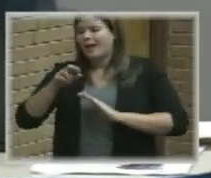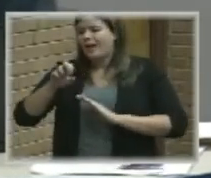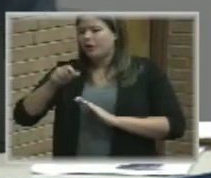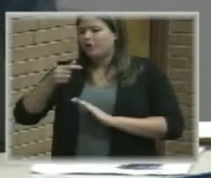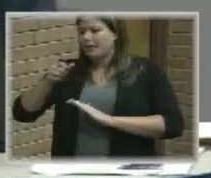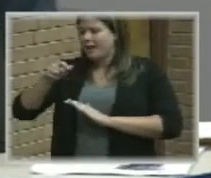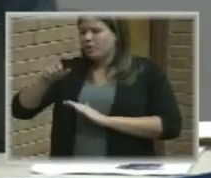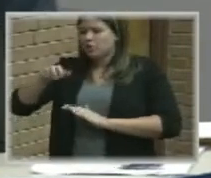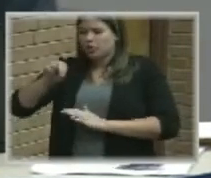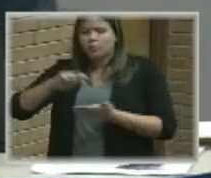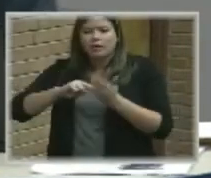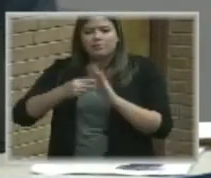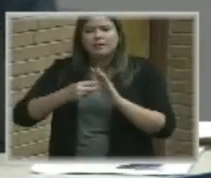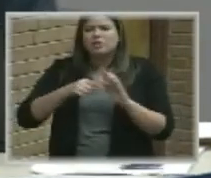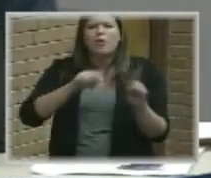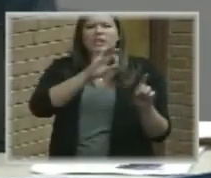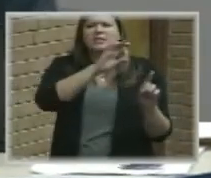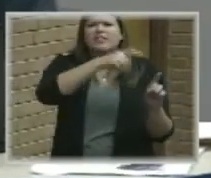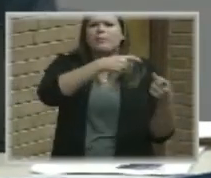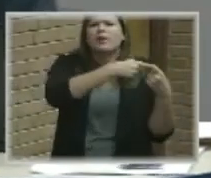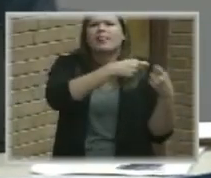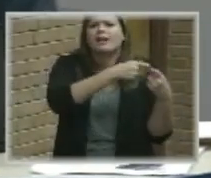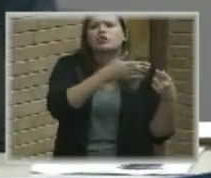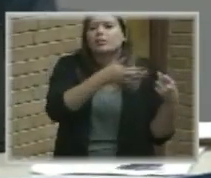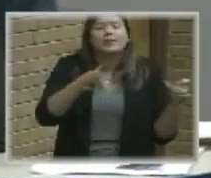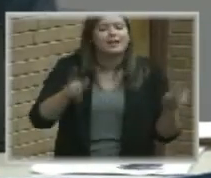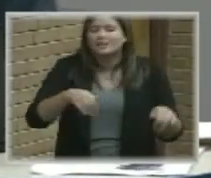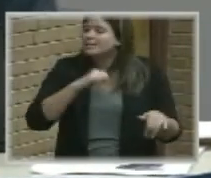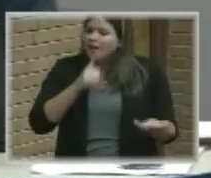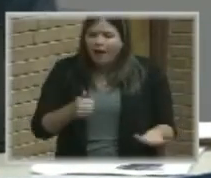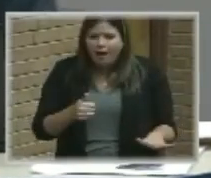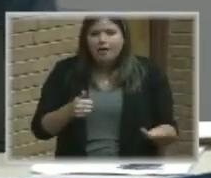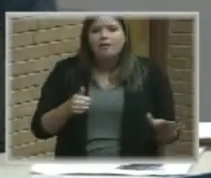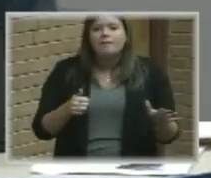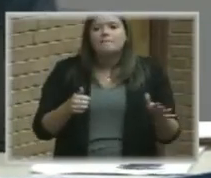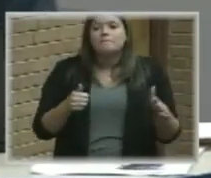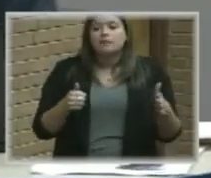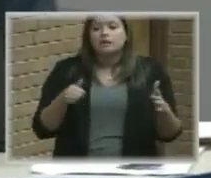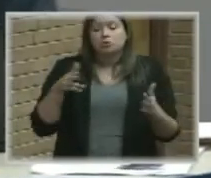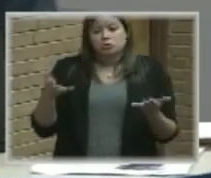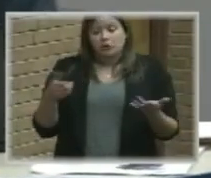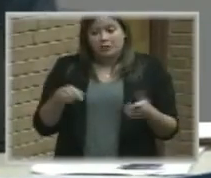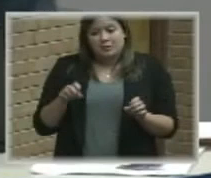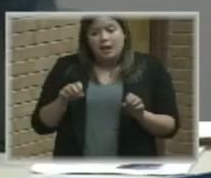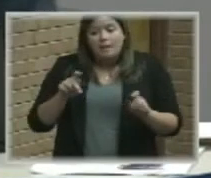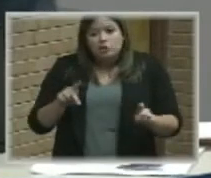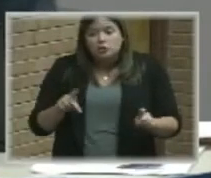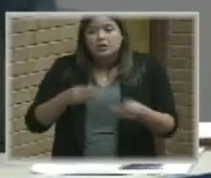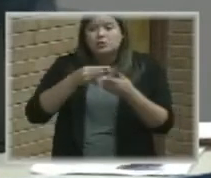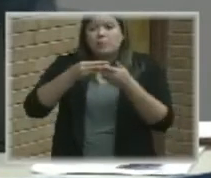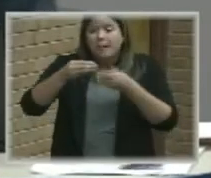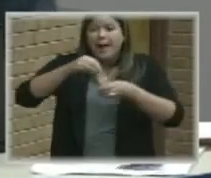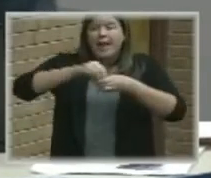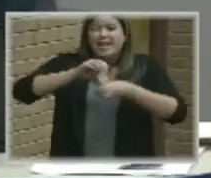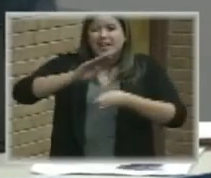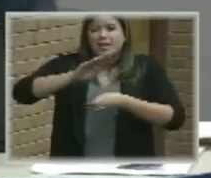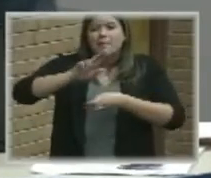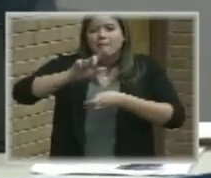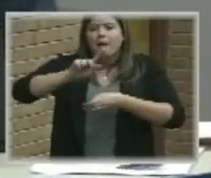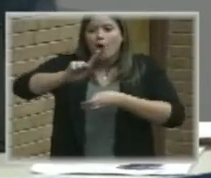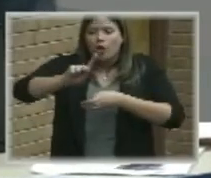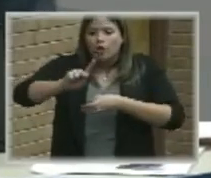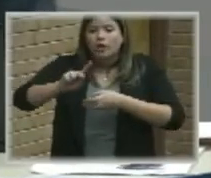it's, that's that Fairport Electric thing, and it's not. What it is an opportunity to buy in bulk